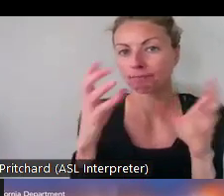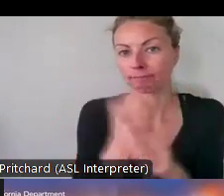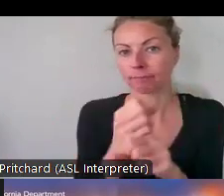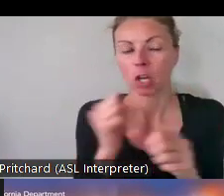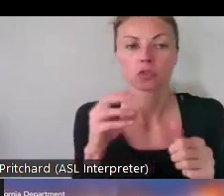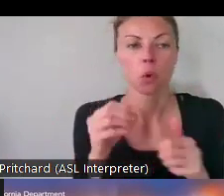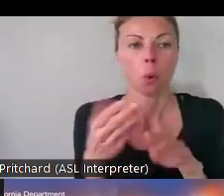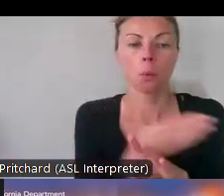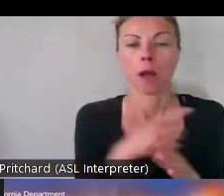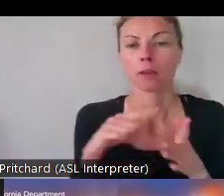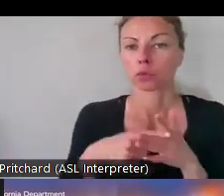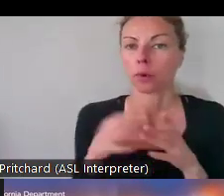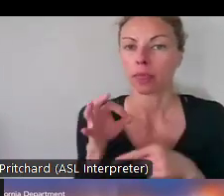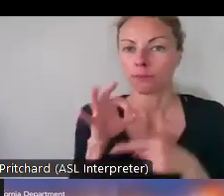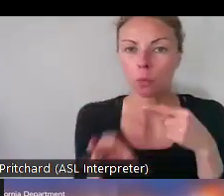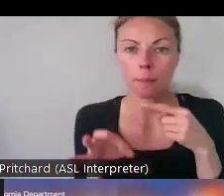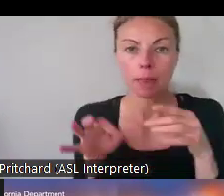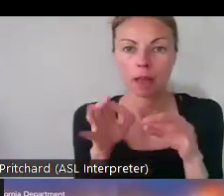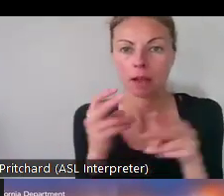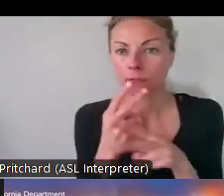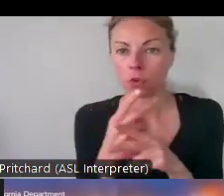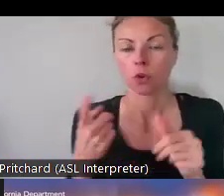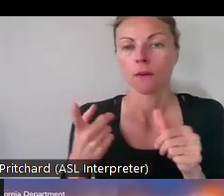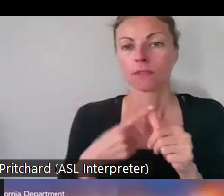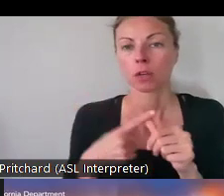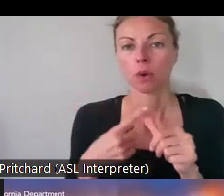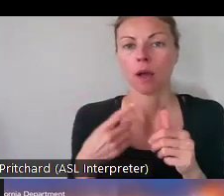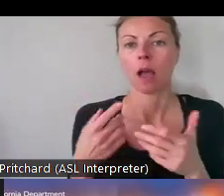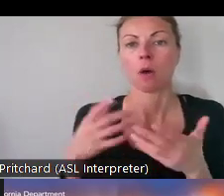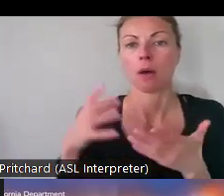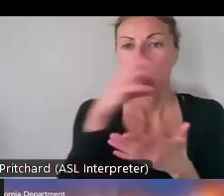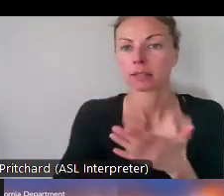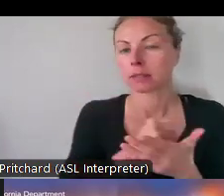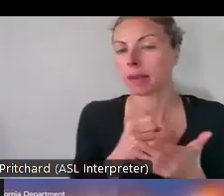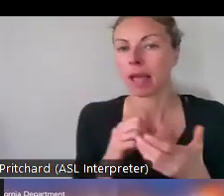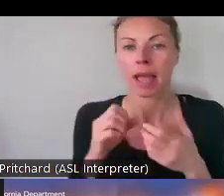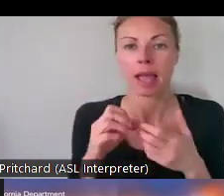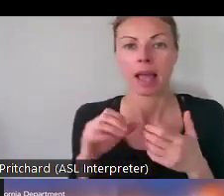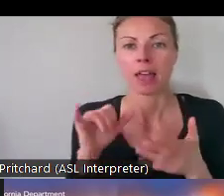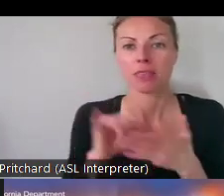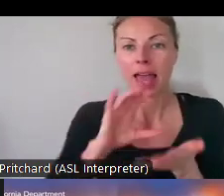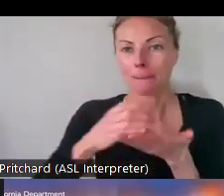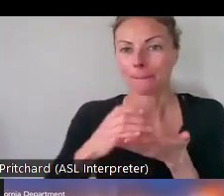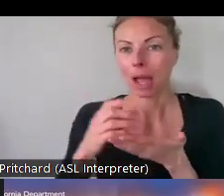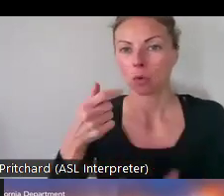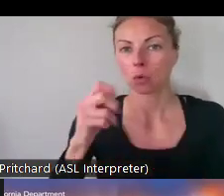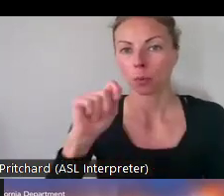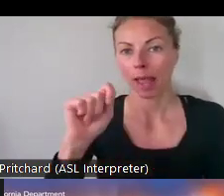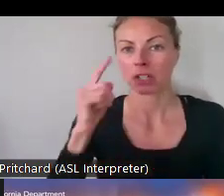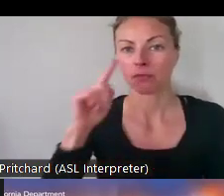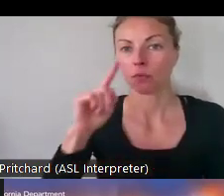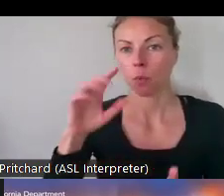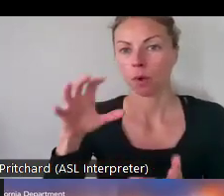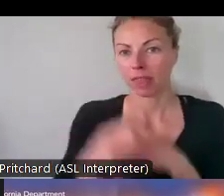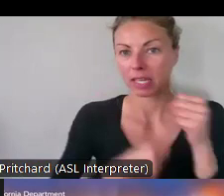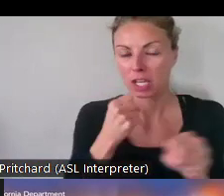Prior to starting the formula, we must first estimate what we believe will be the grant amount award for that year. There are a few reasons we